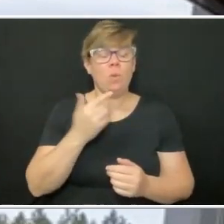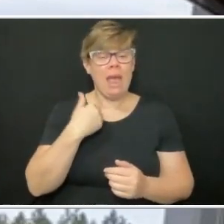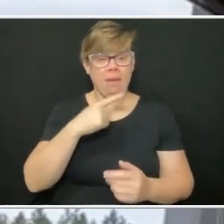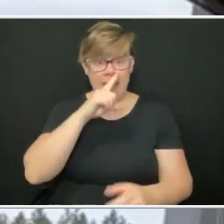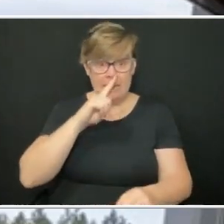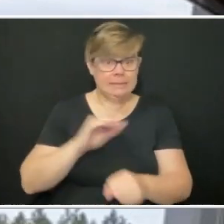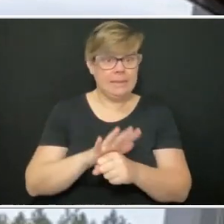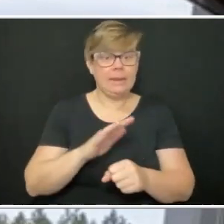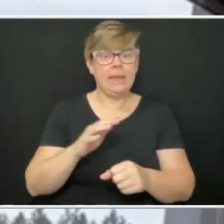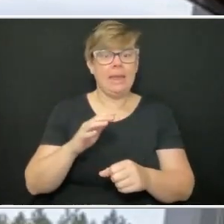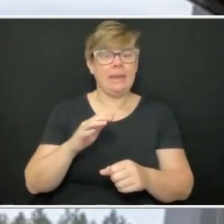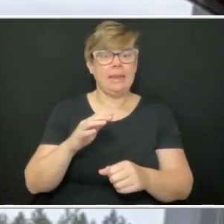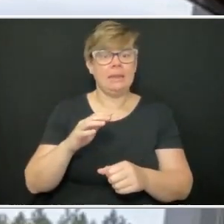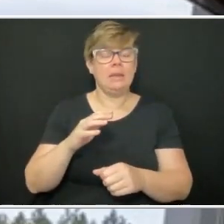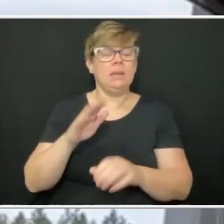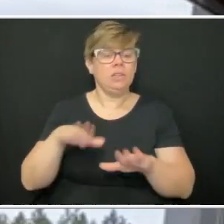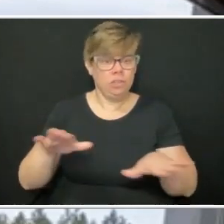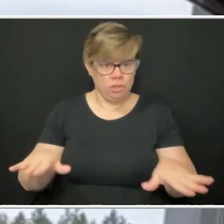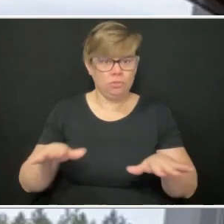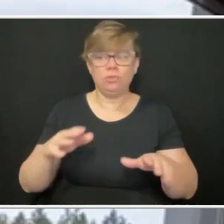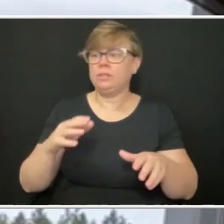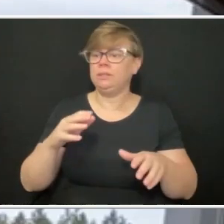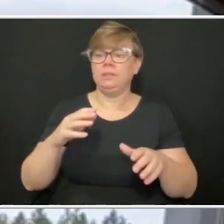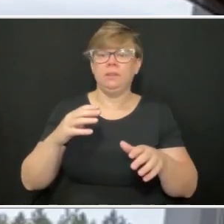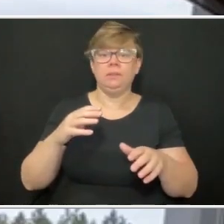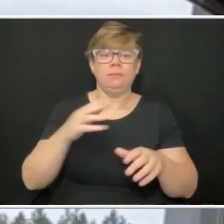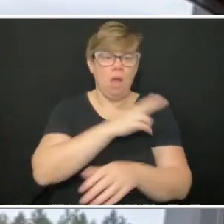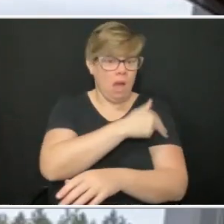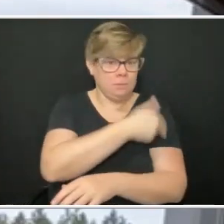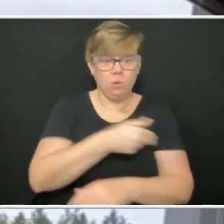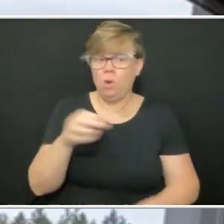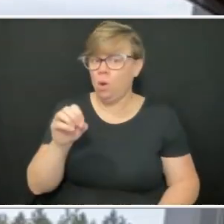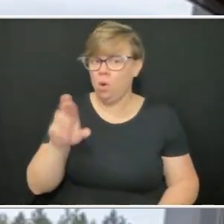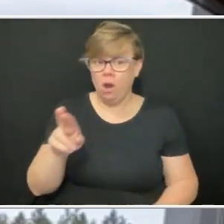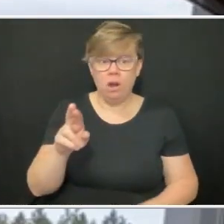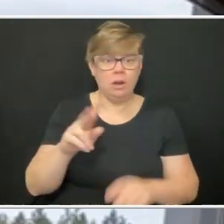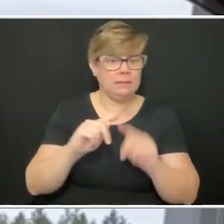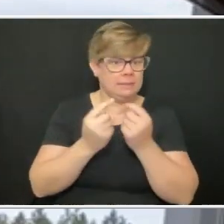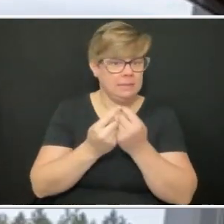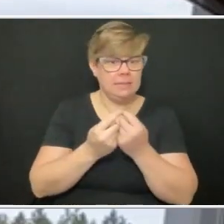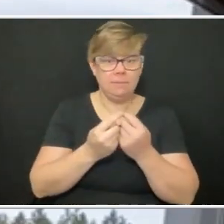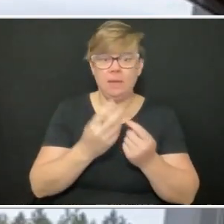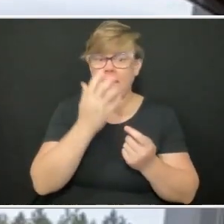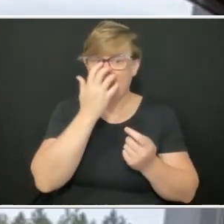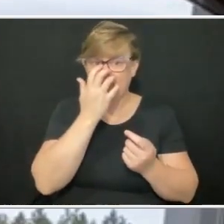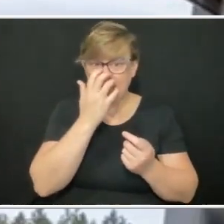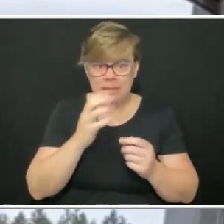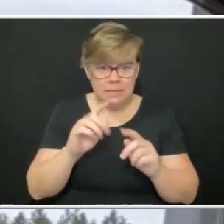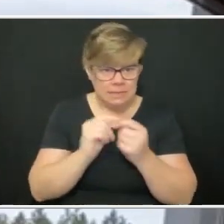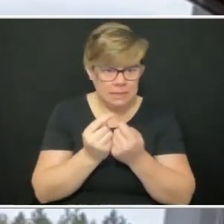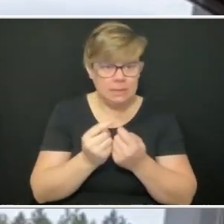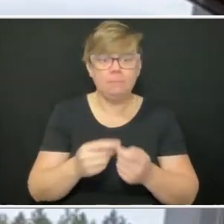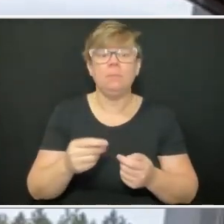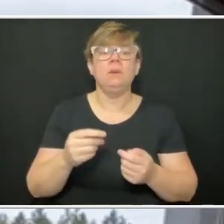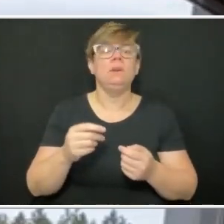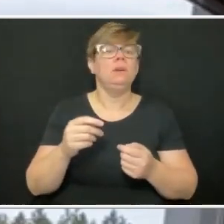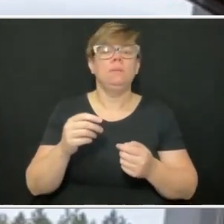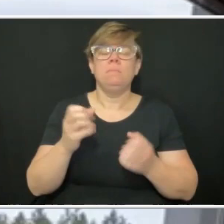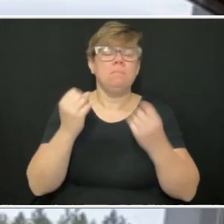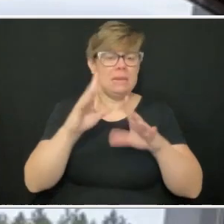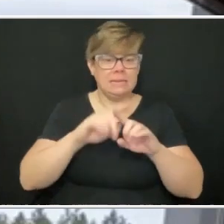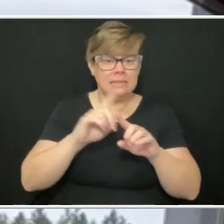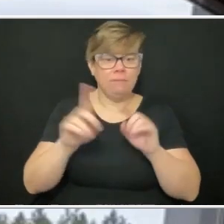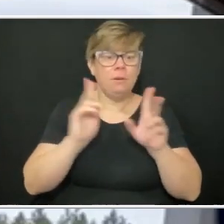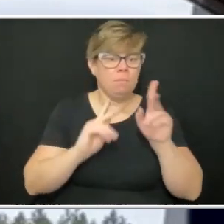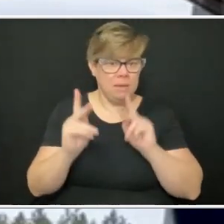hospital, freestanding, anesthesiologists, nurses, OR team. We have our own dedicated OR transplant team. So all these little pieces to